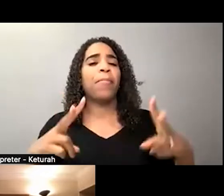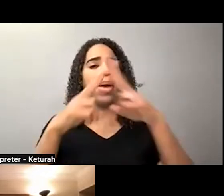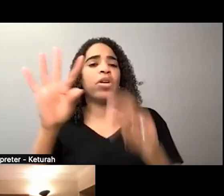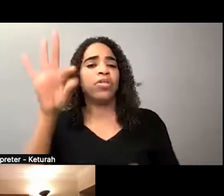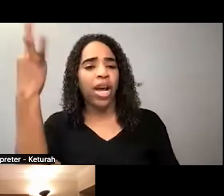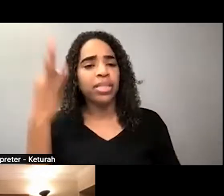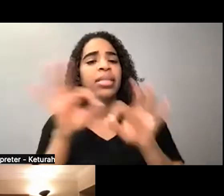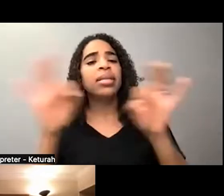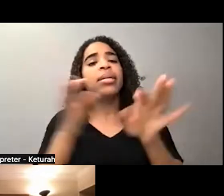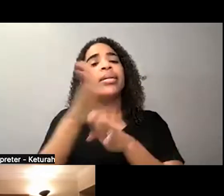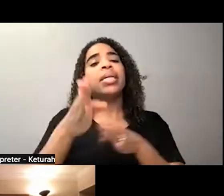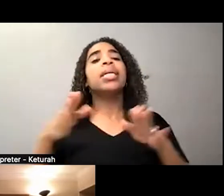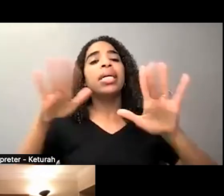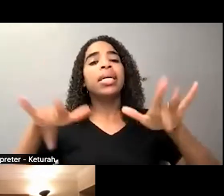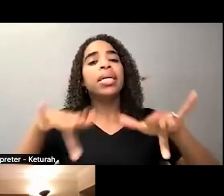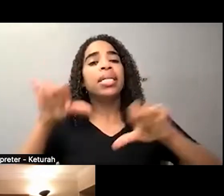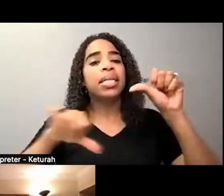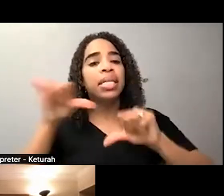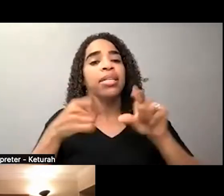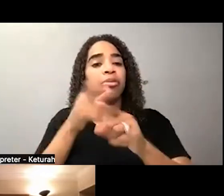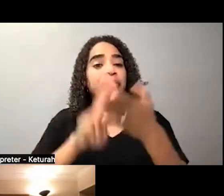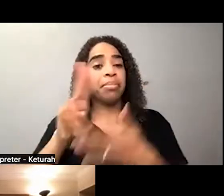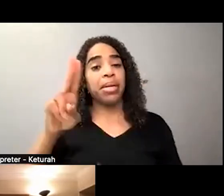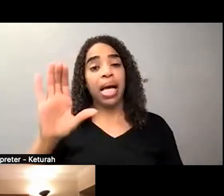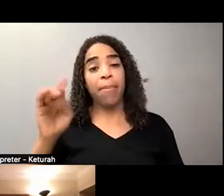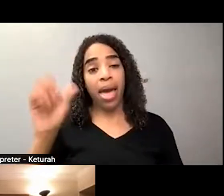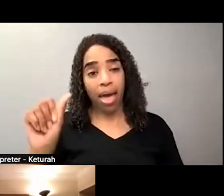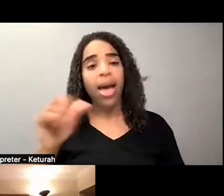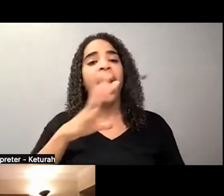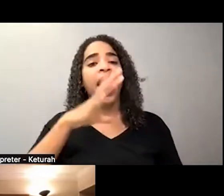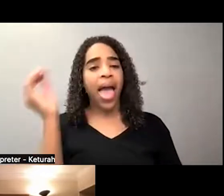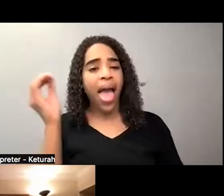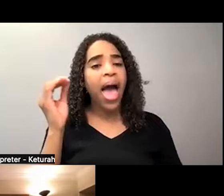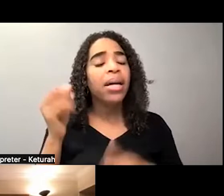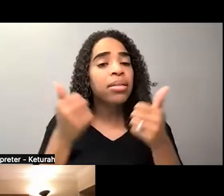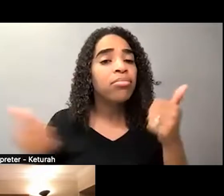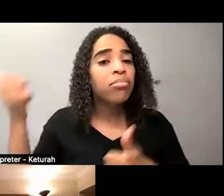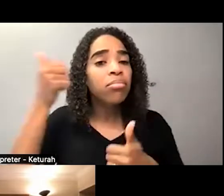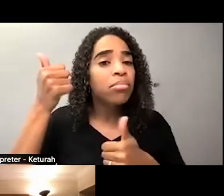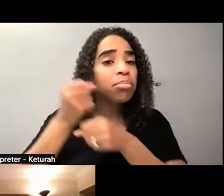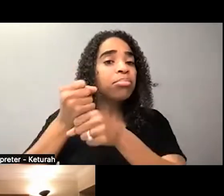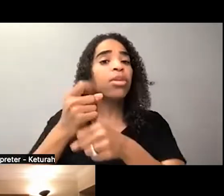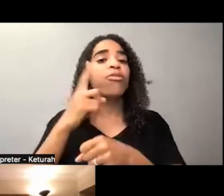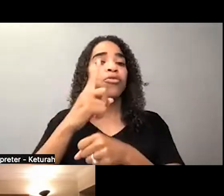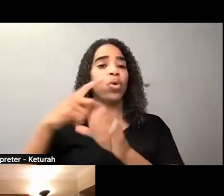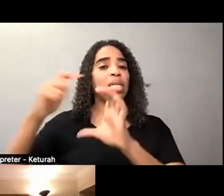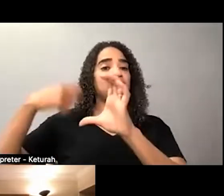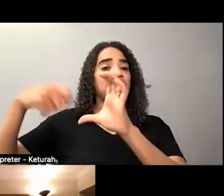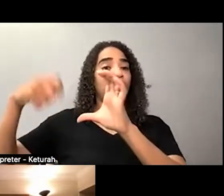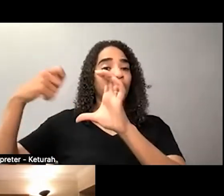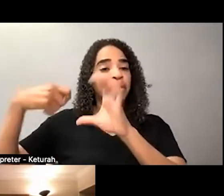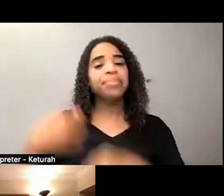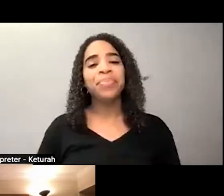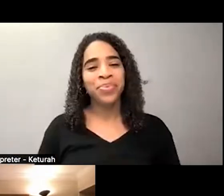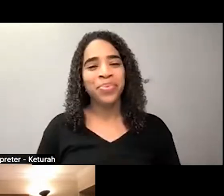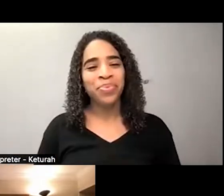degree in computer science from the University of Havana and in film production from the École Supérieure d'Études Cinématographiques